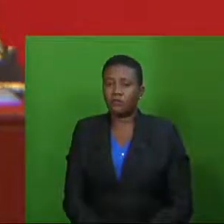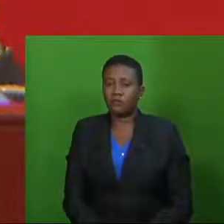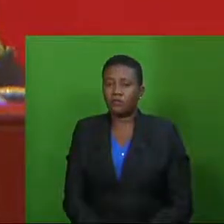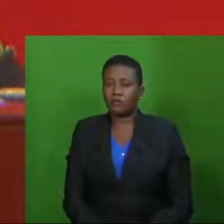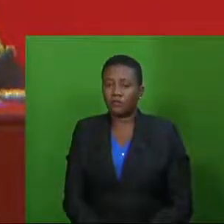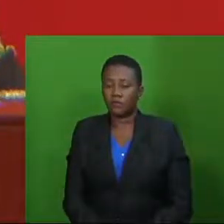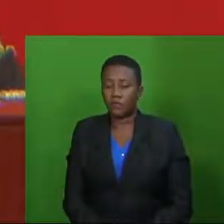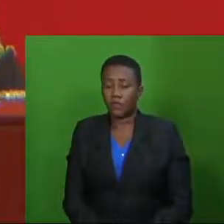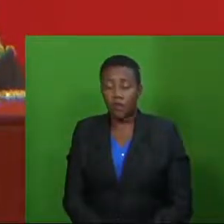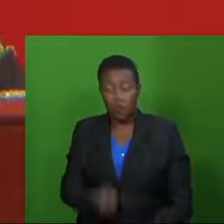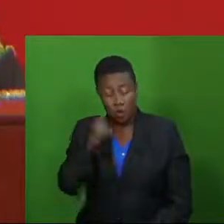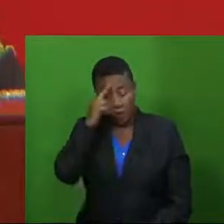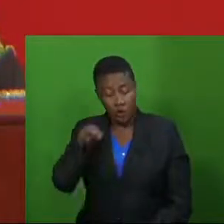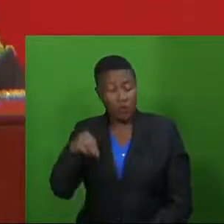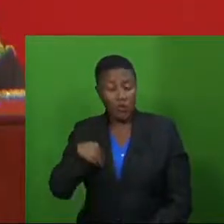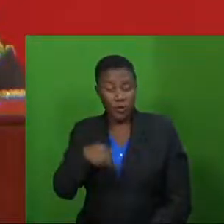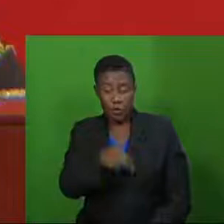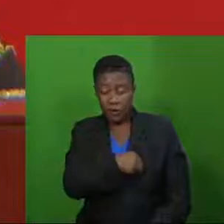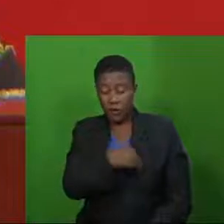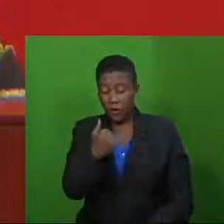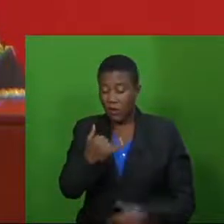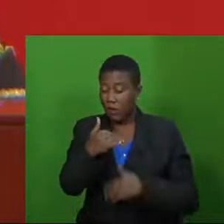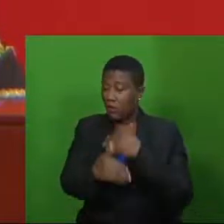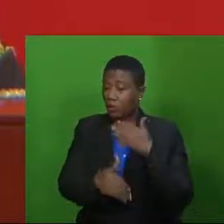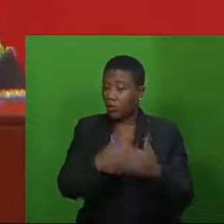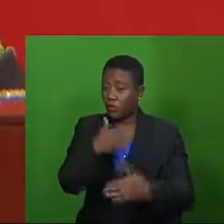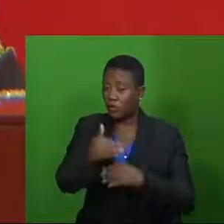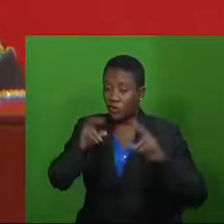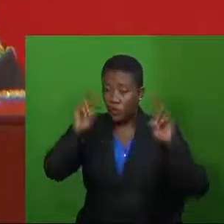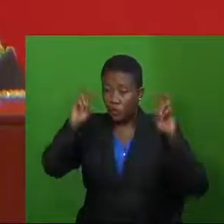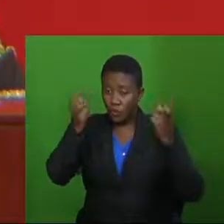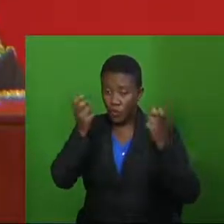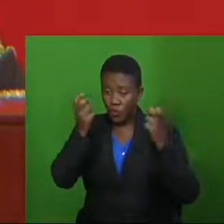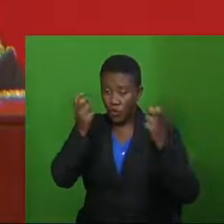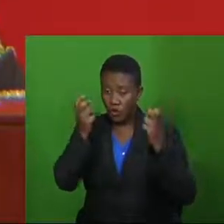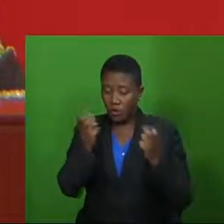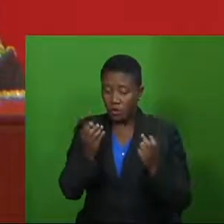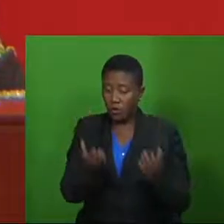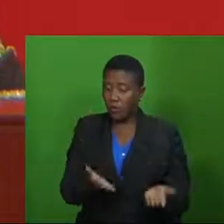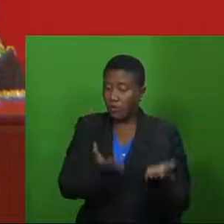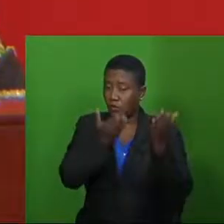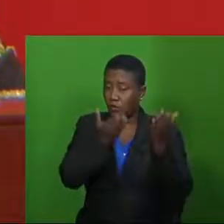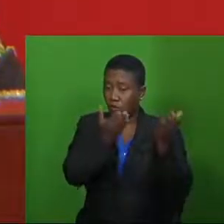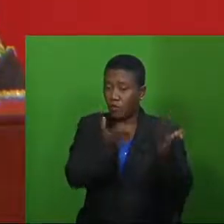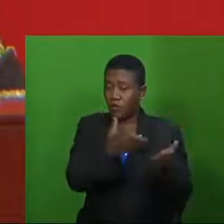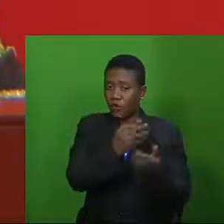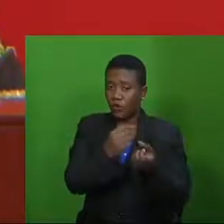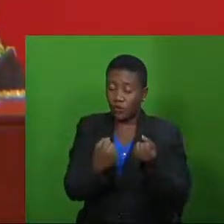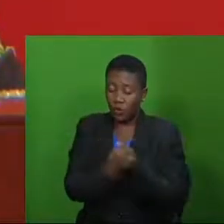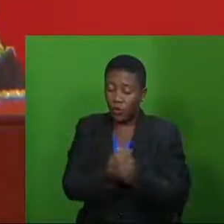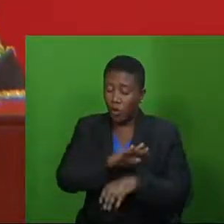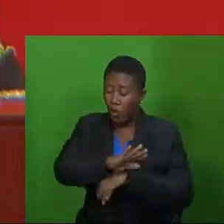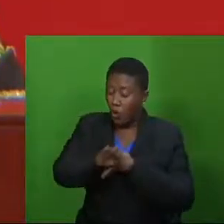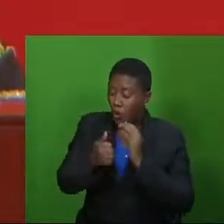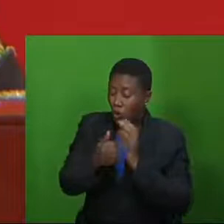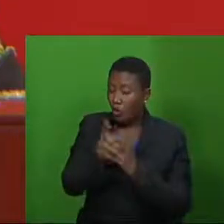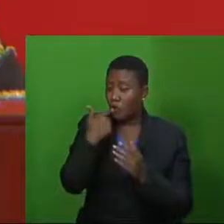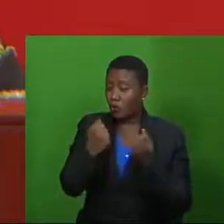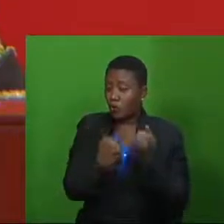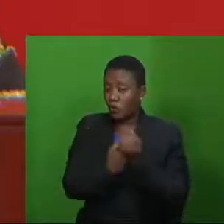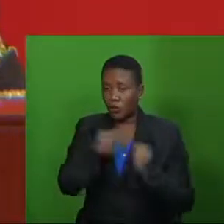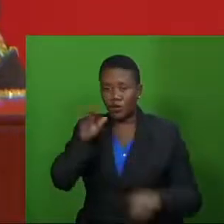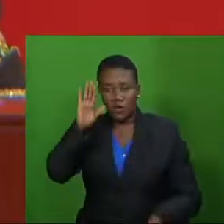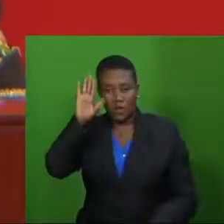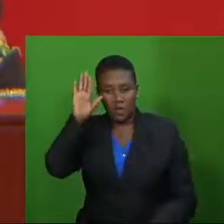Honorable members, the procedural motion has been moved and seconded. All in favor of the motion, say